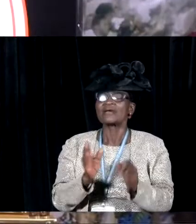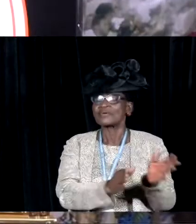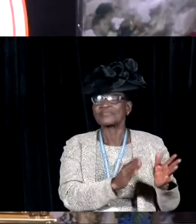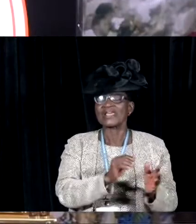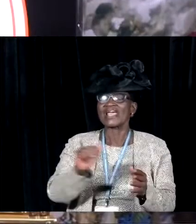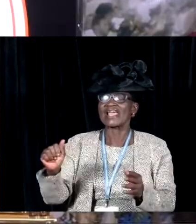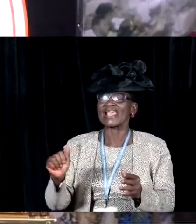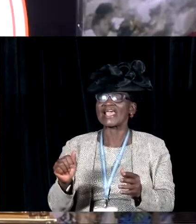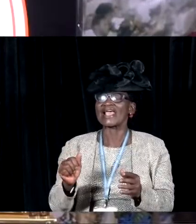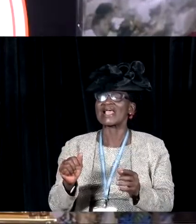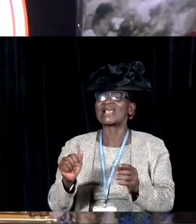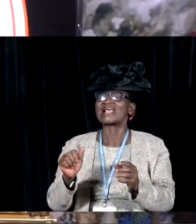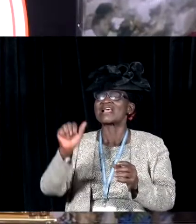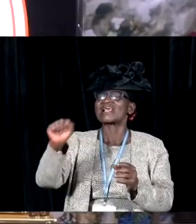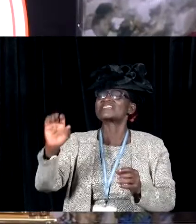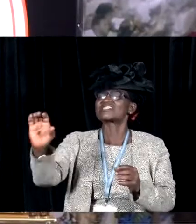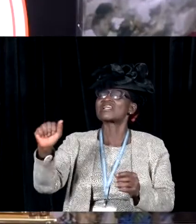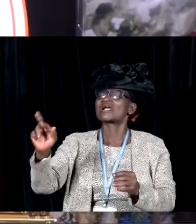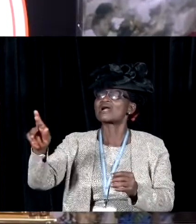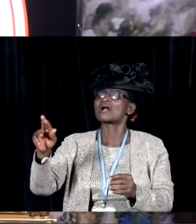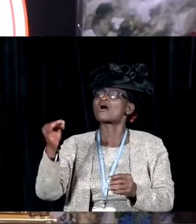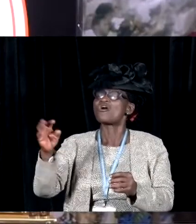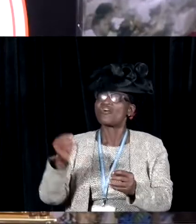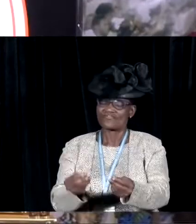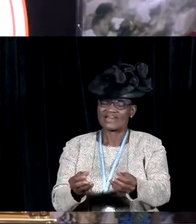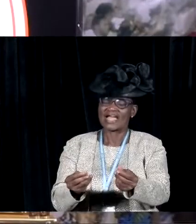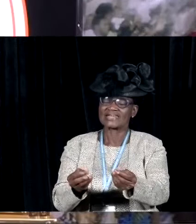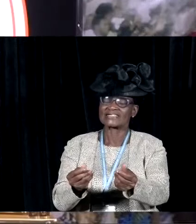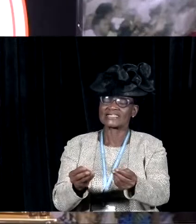acres of very good land, humus soil,